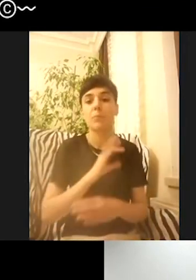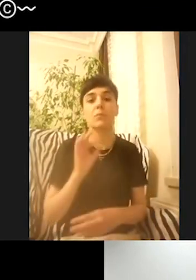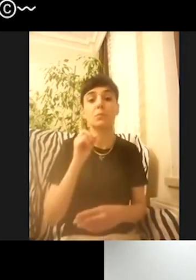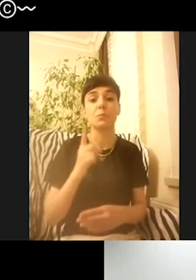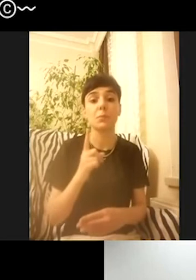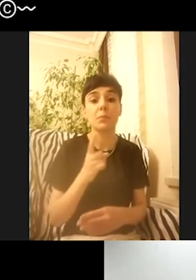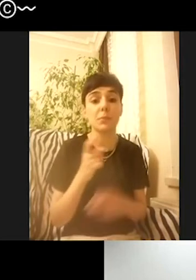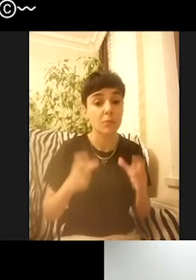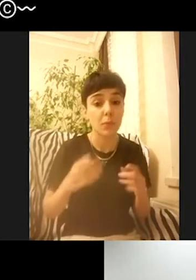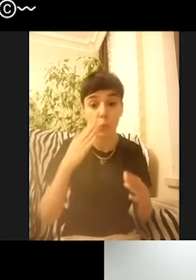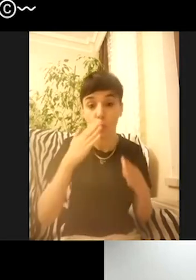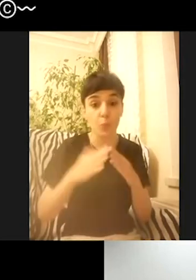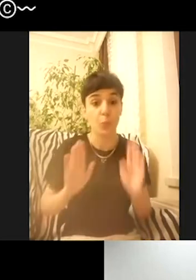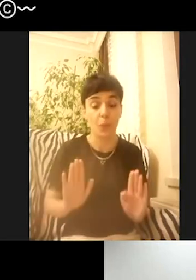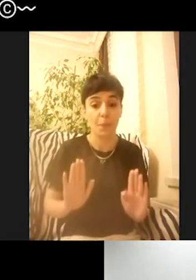even without organizing